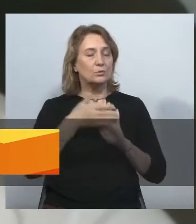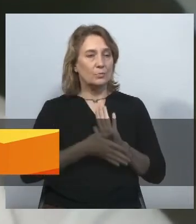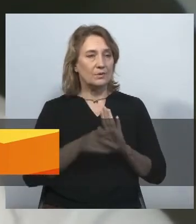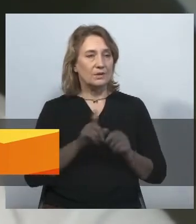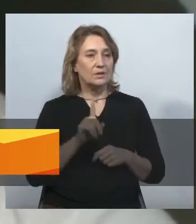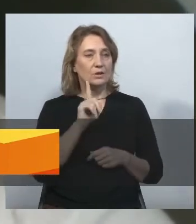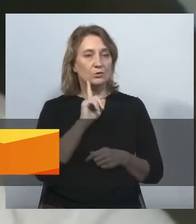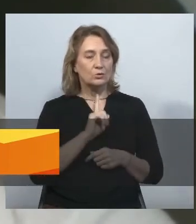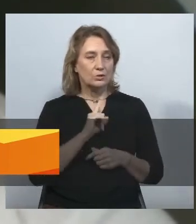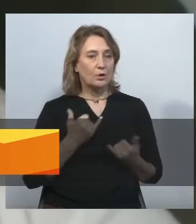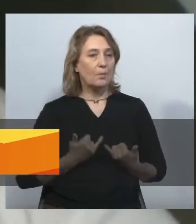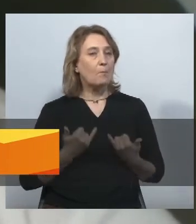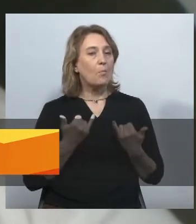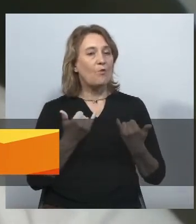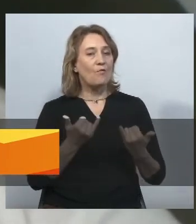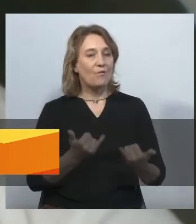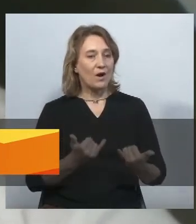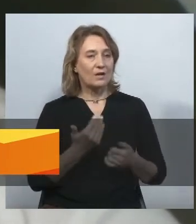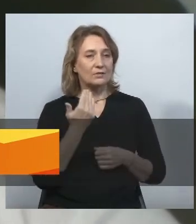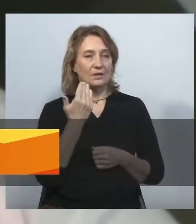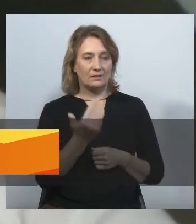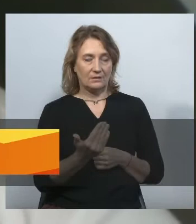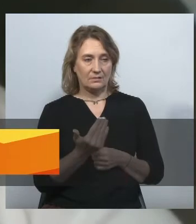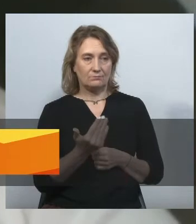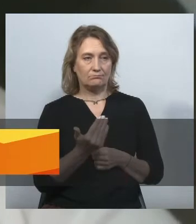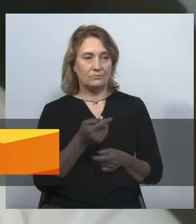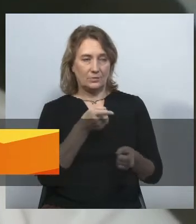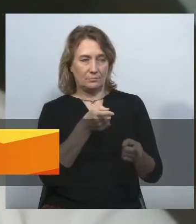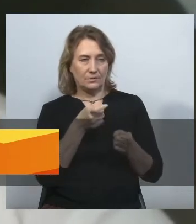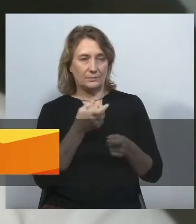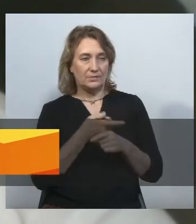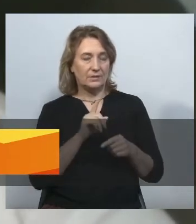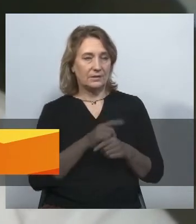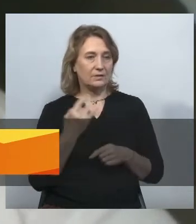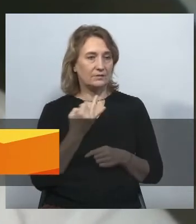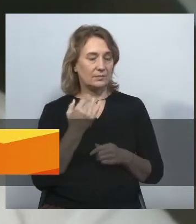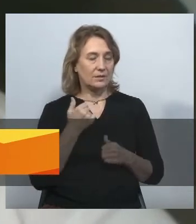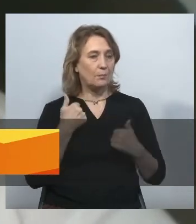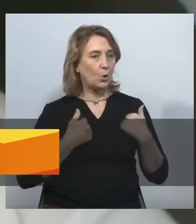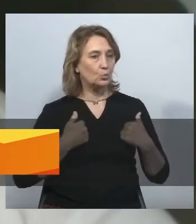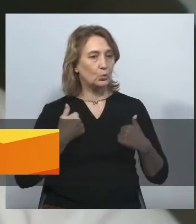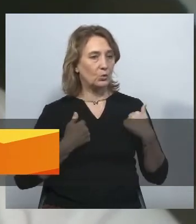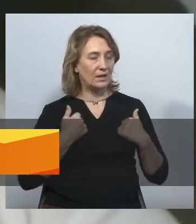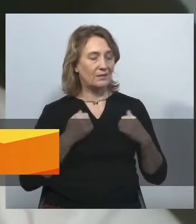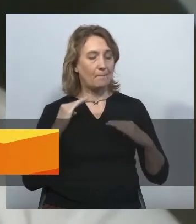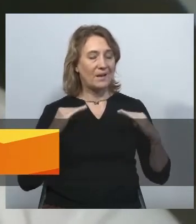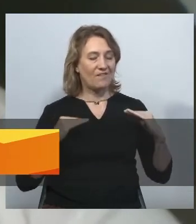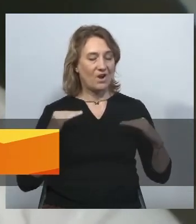who has understood that this was respect for them, they, of course, used it as